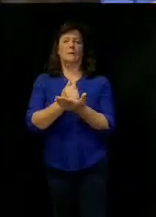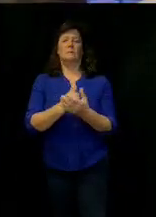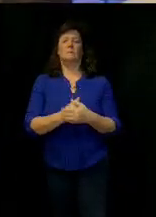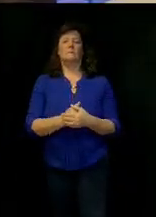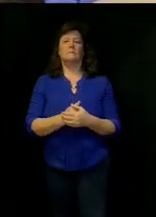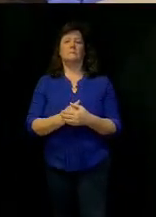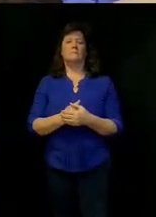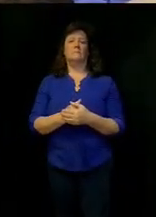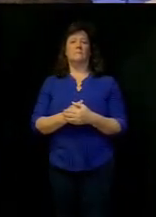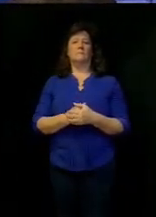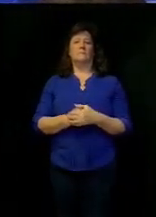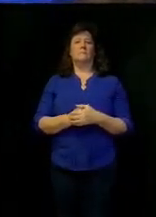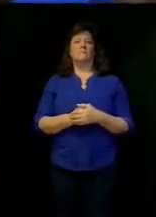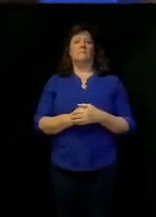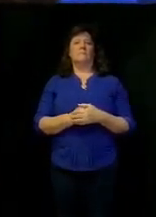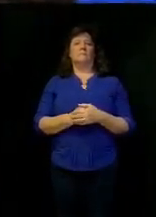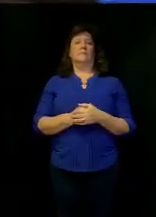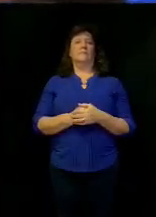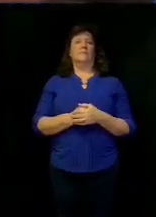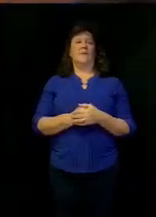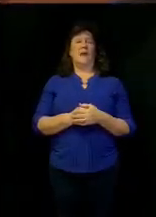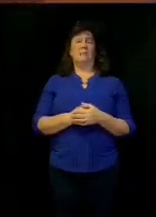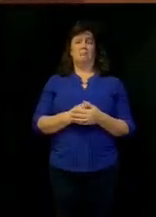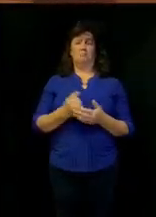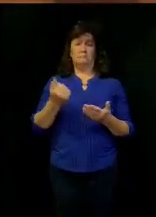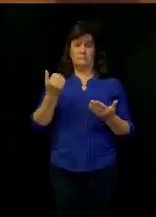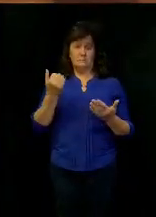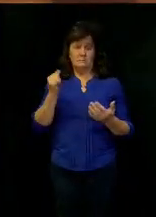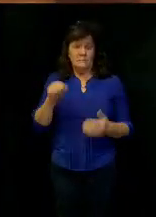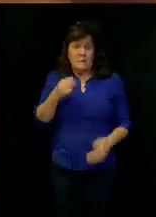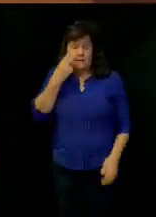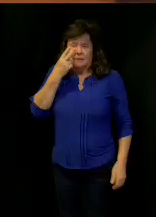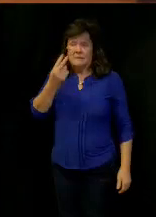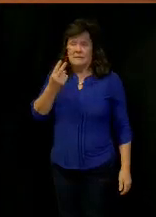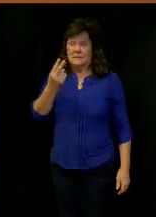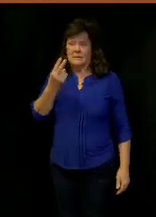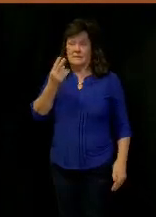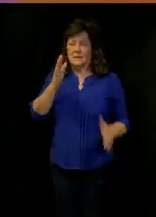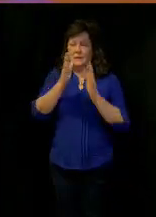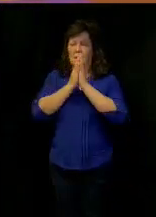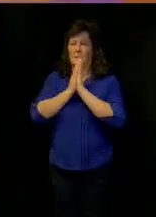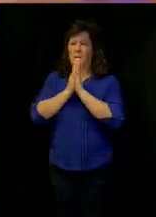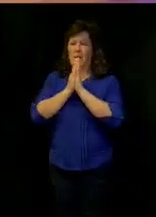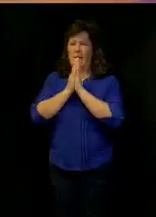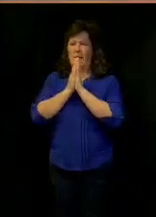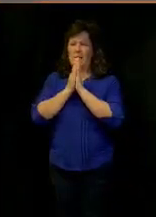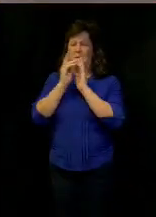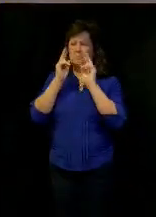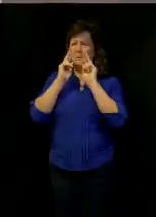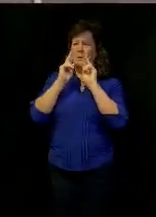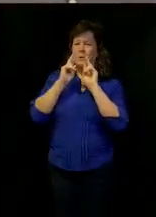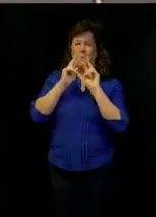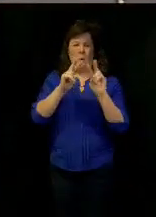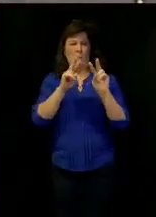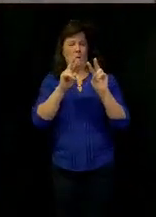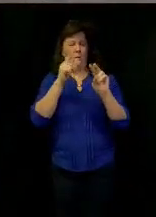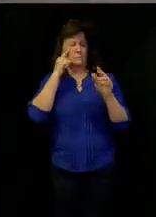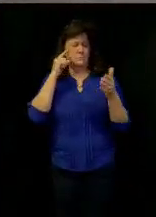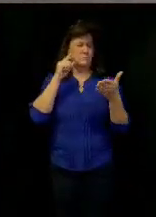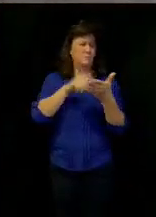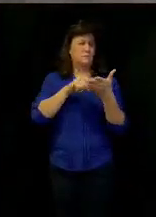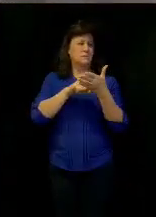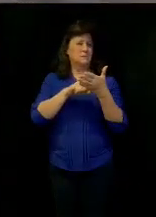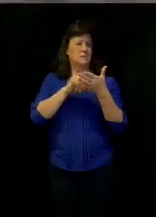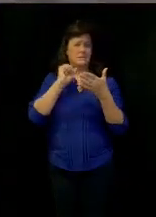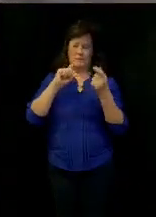Dear Lord, can we see it? I pray this morning that you would have eyes to see this. Because this will